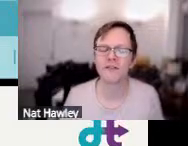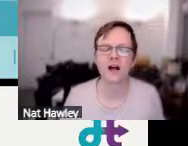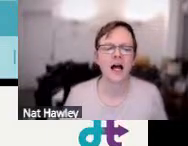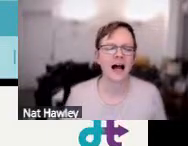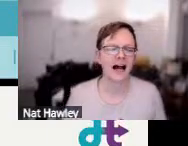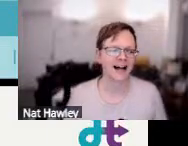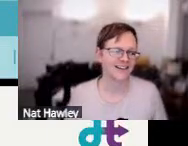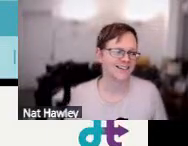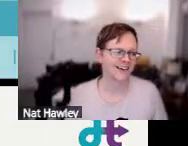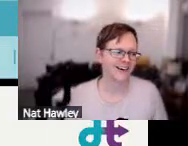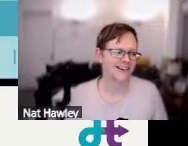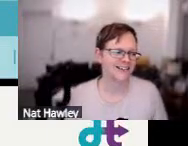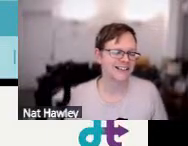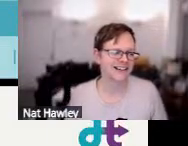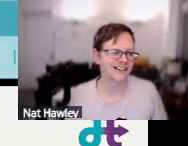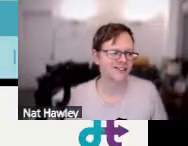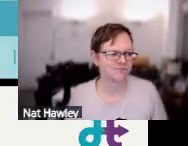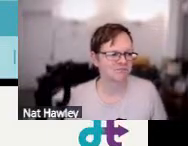with. And